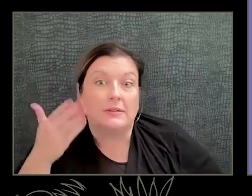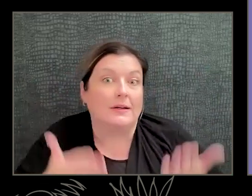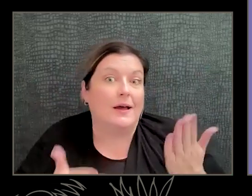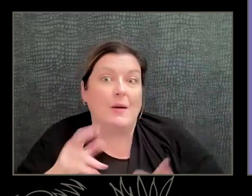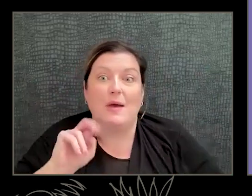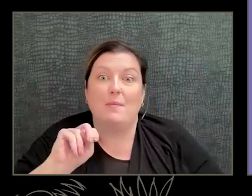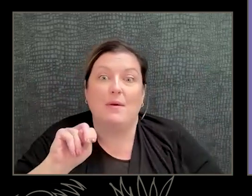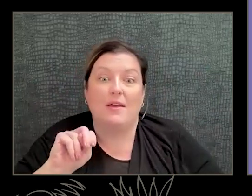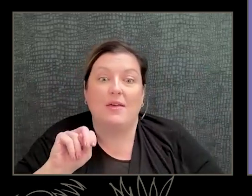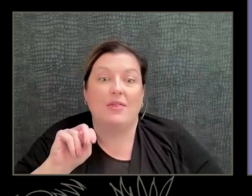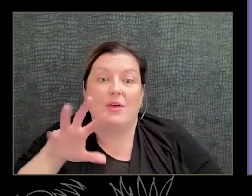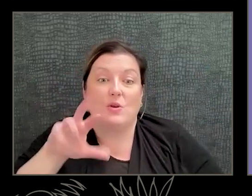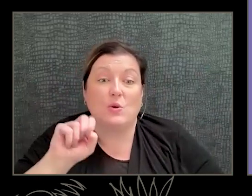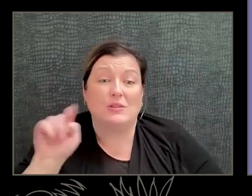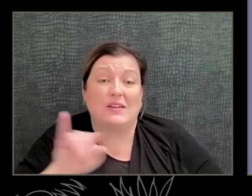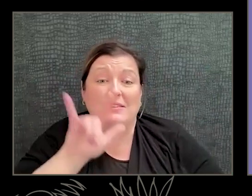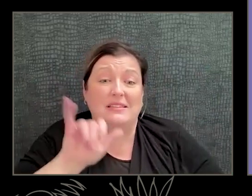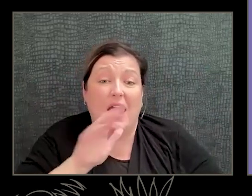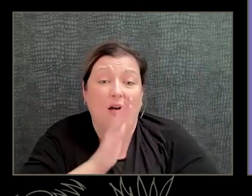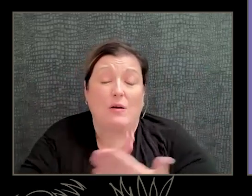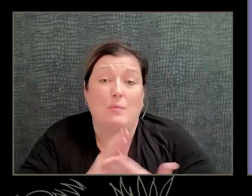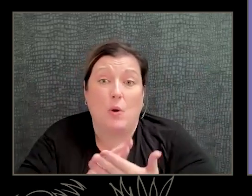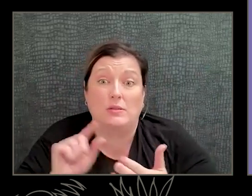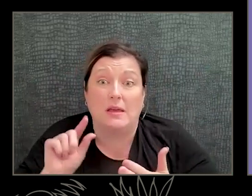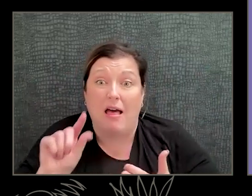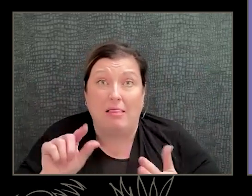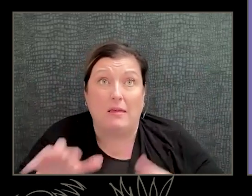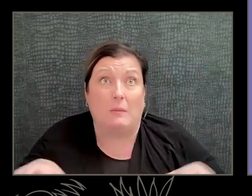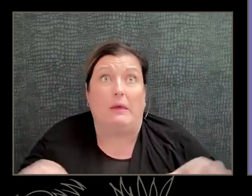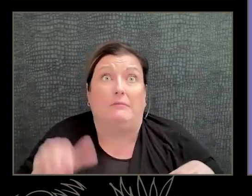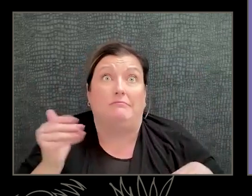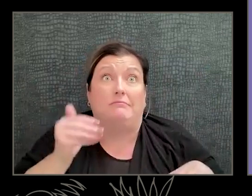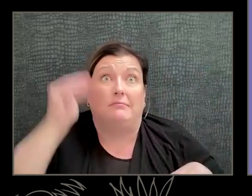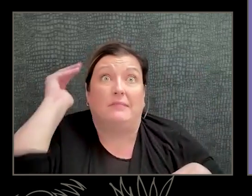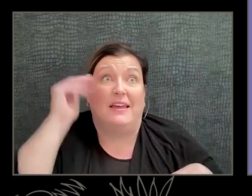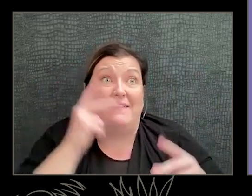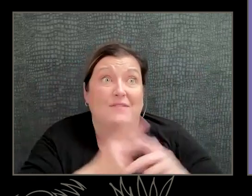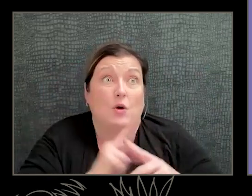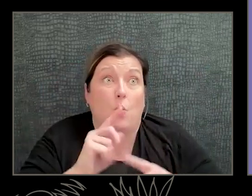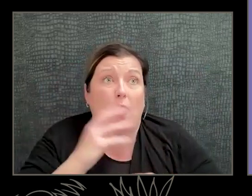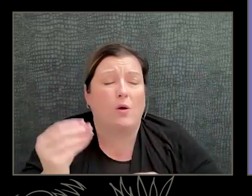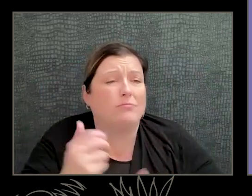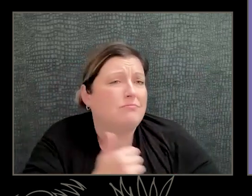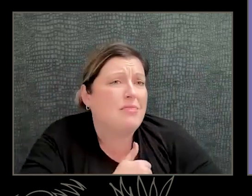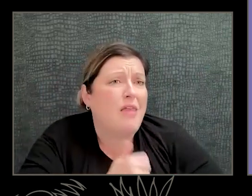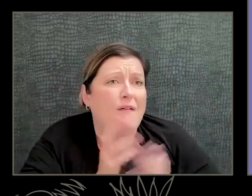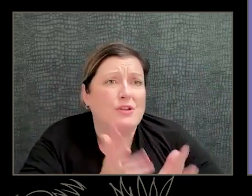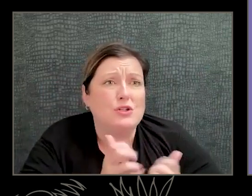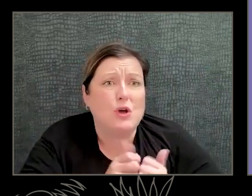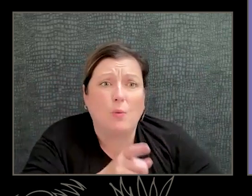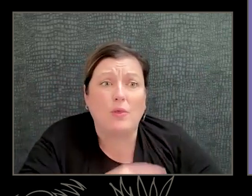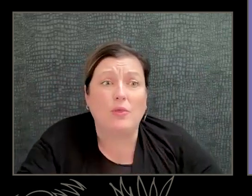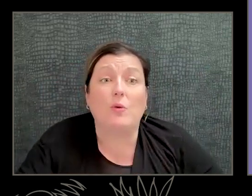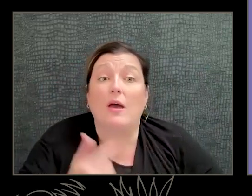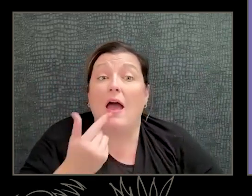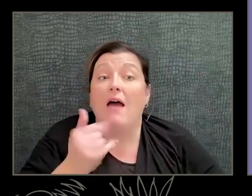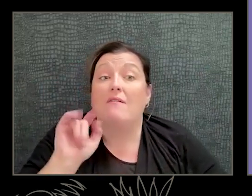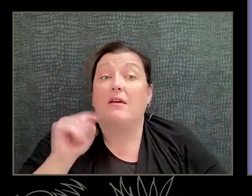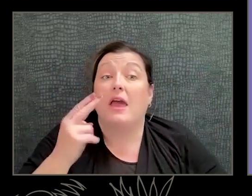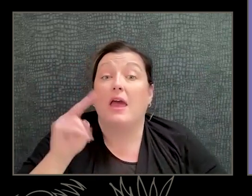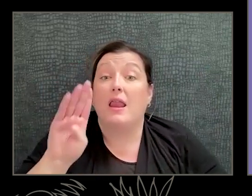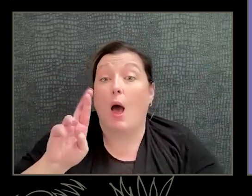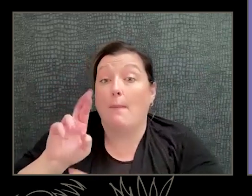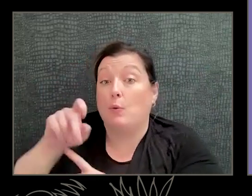about styled components was like a little bit jarring and you're trying to figure out where that's going, I would love to chat with you as well. And I have the GitHub repo for all